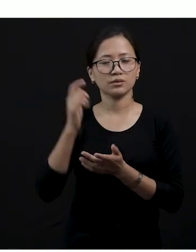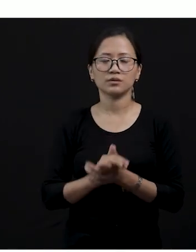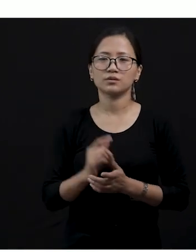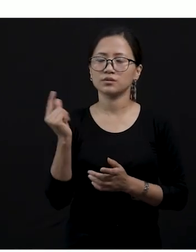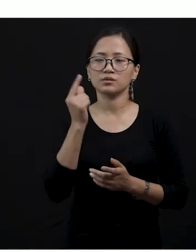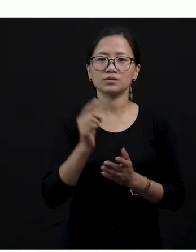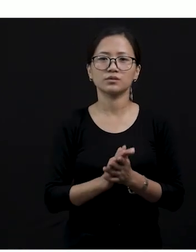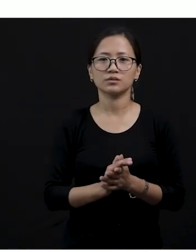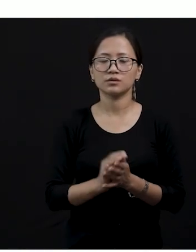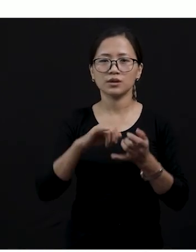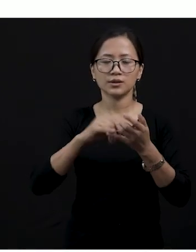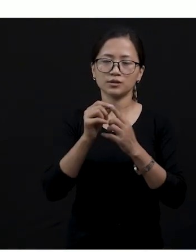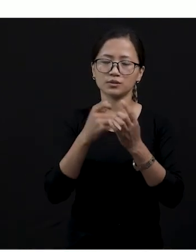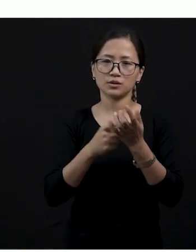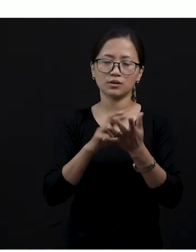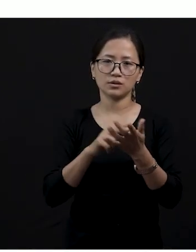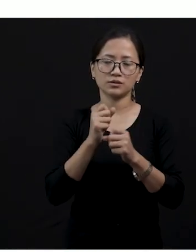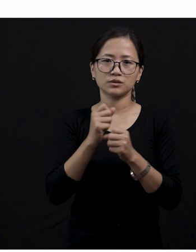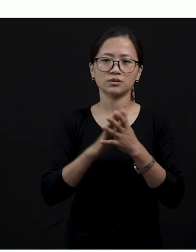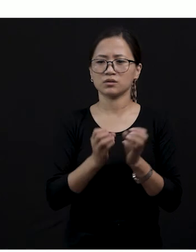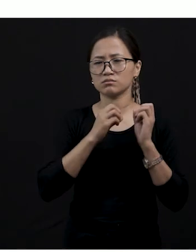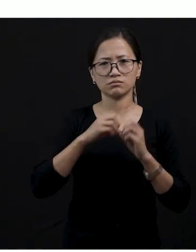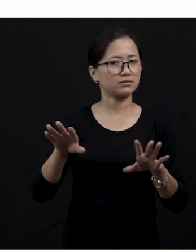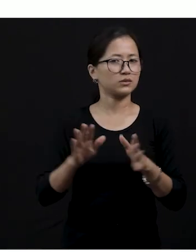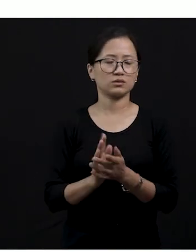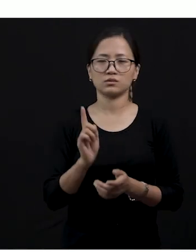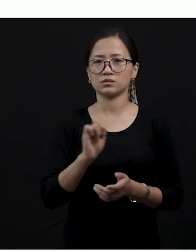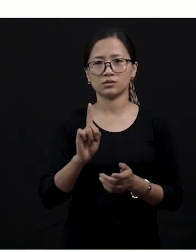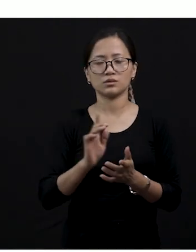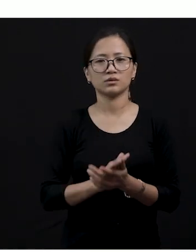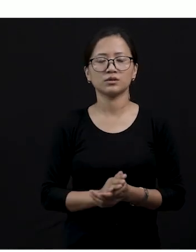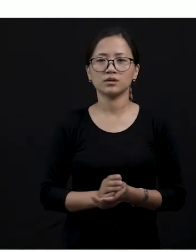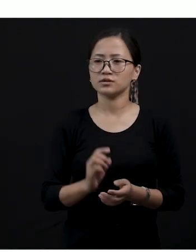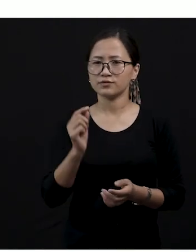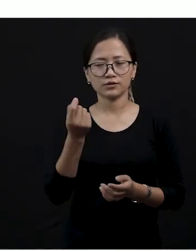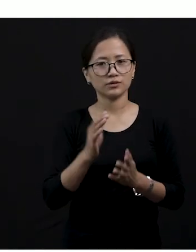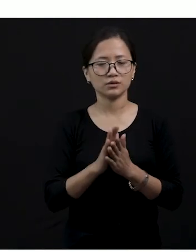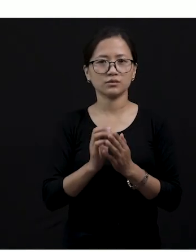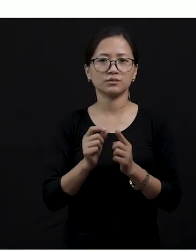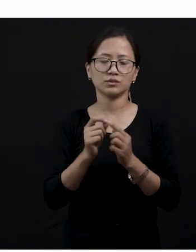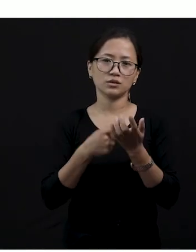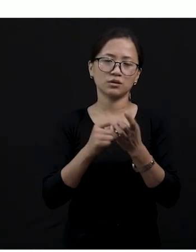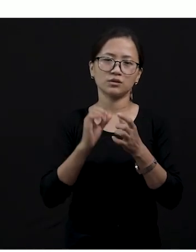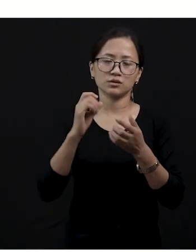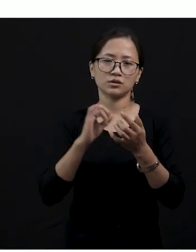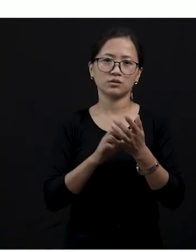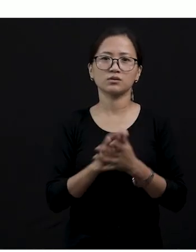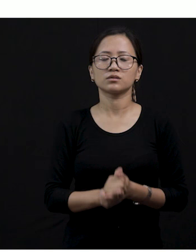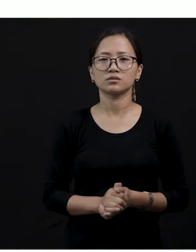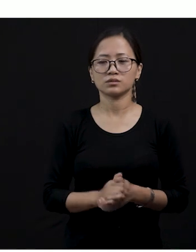and use water sparingly. Okay, don't just waste water because water is precious. All right,